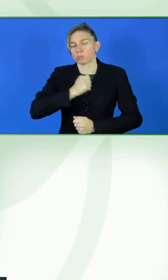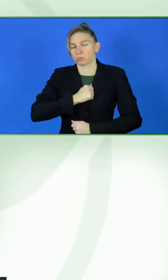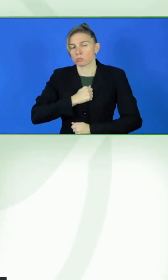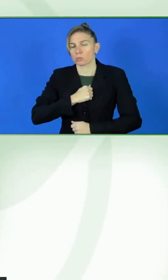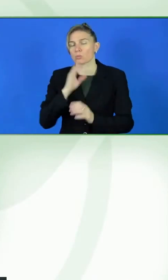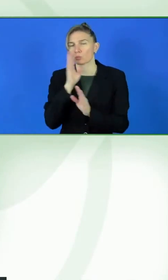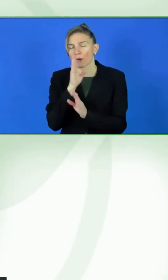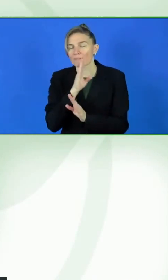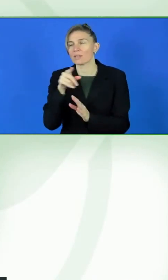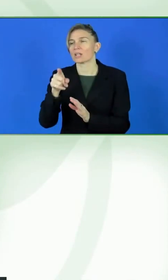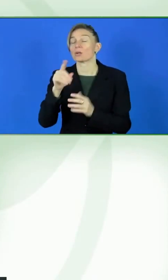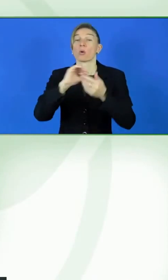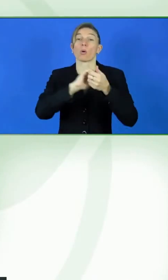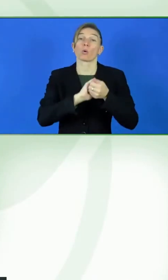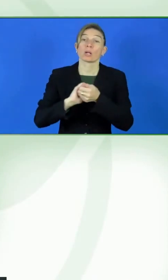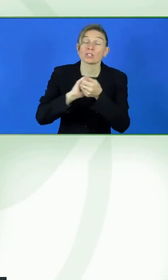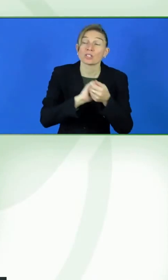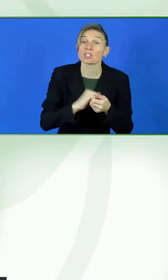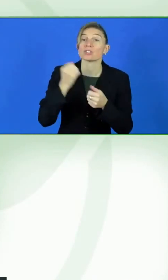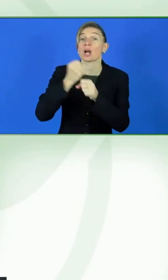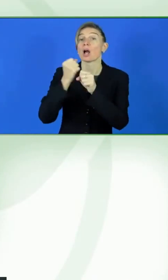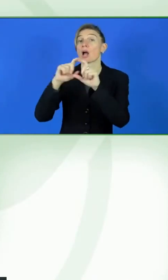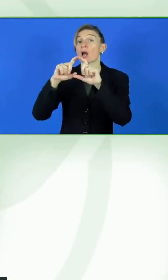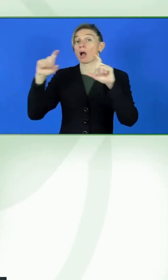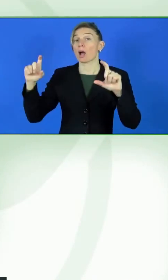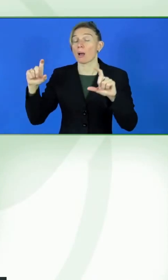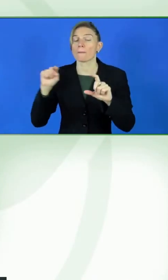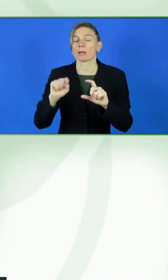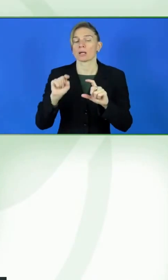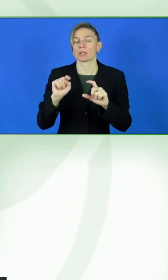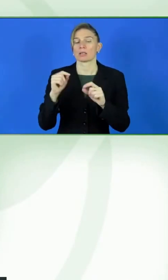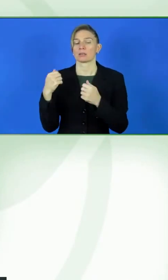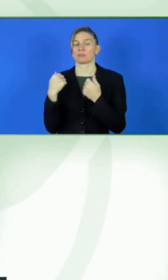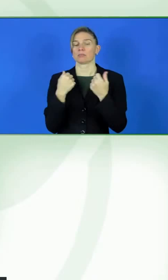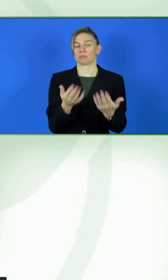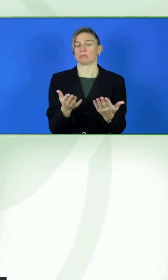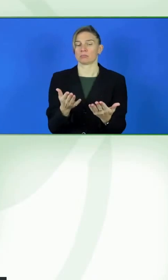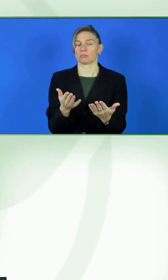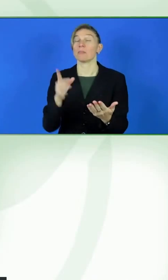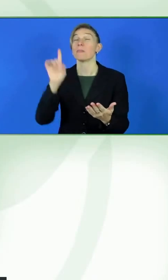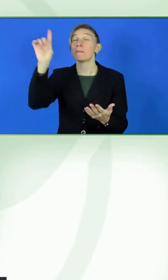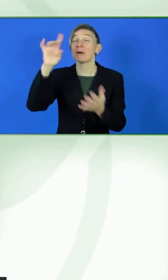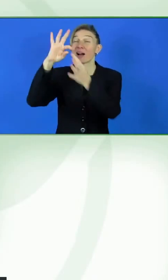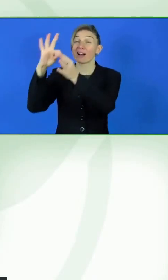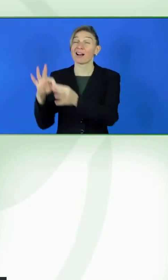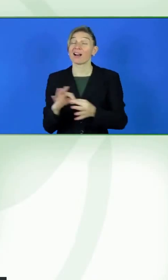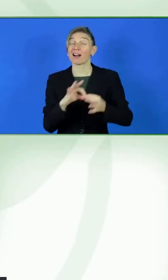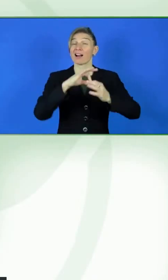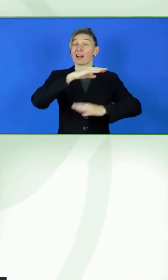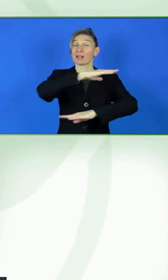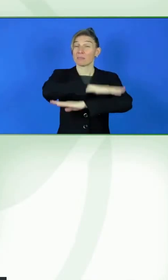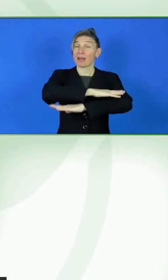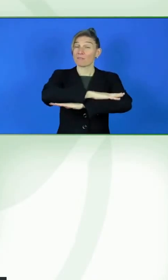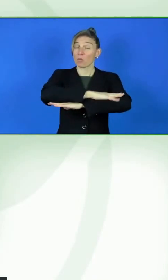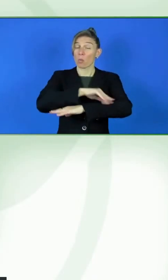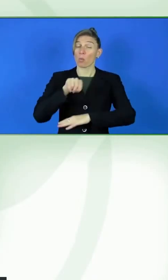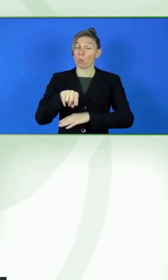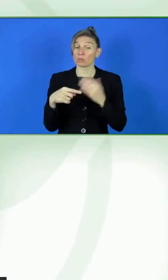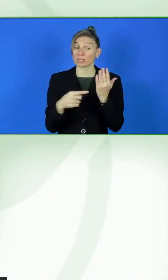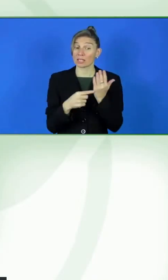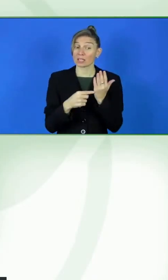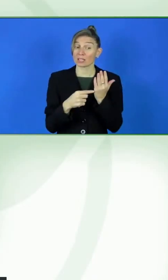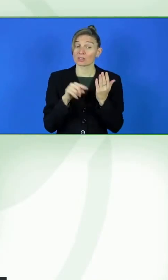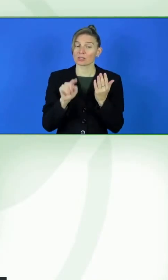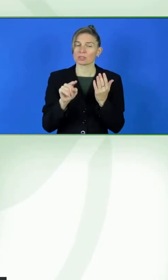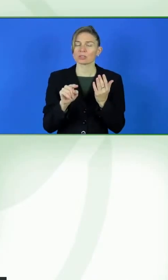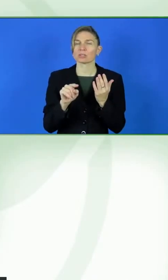to make this service available. But regarding the platform, the technological platform, we were a couple of years or